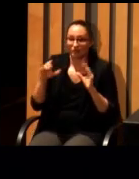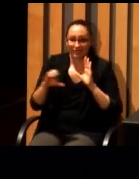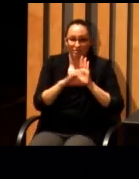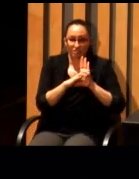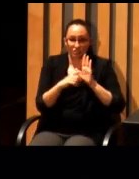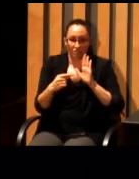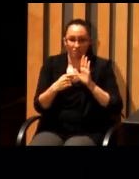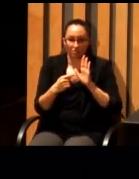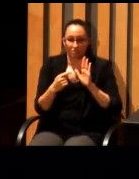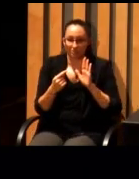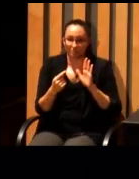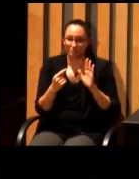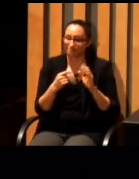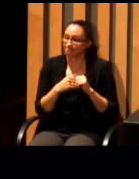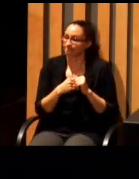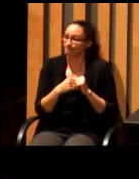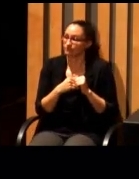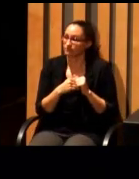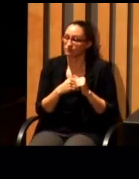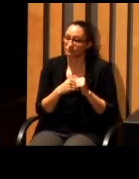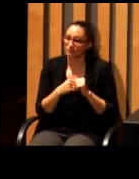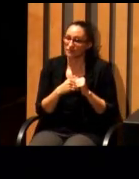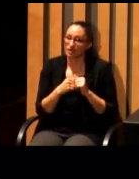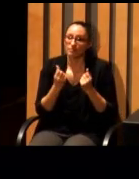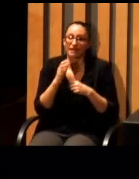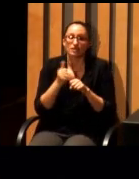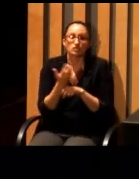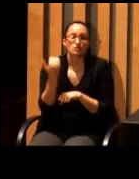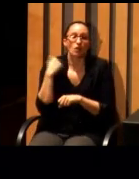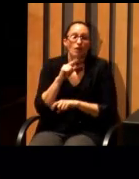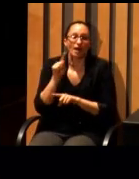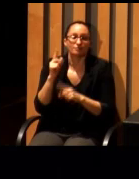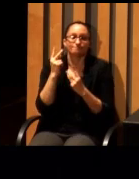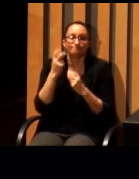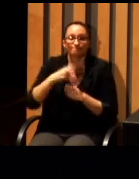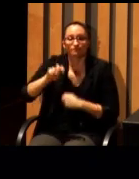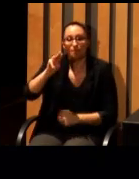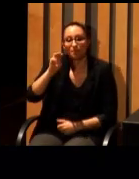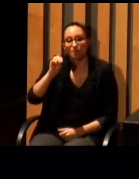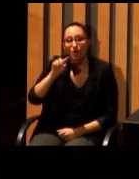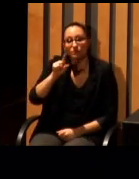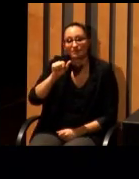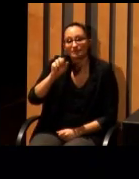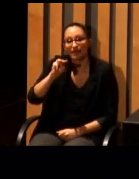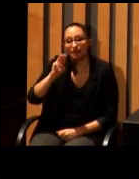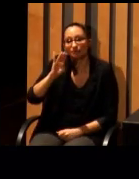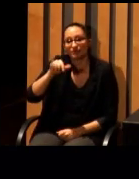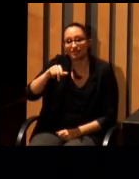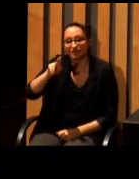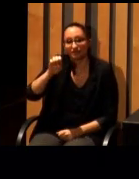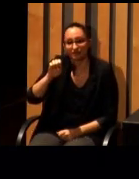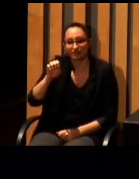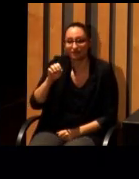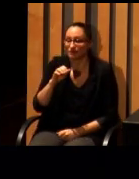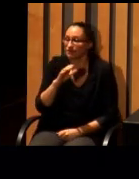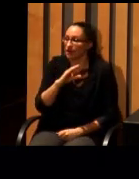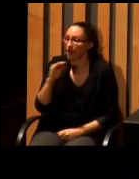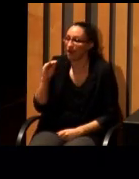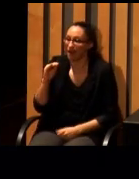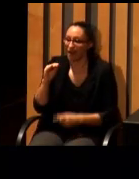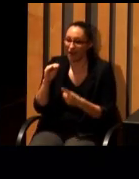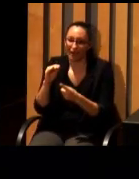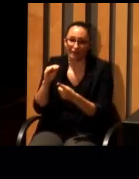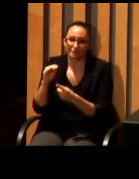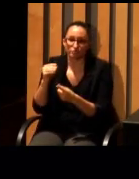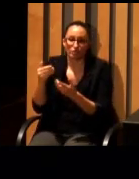this was years ago when I was in Mozambique, and it was Frelimo had just basically came